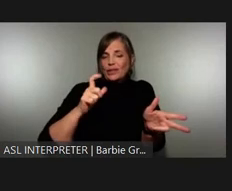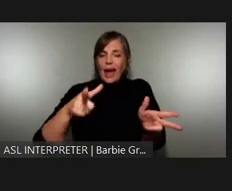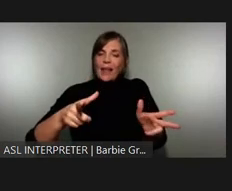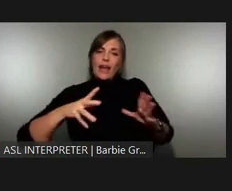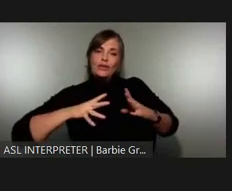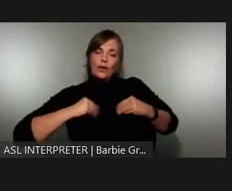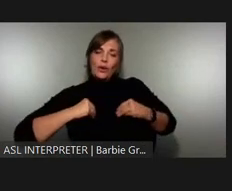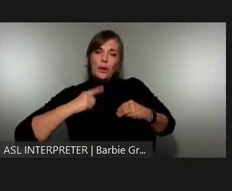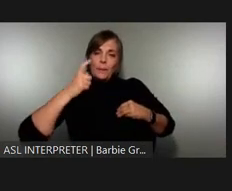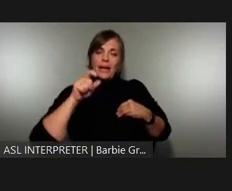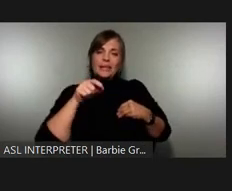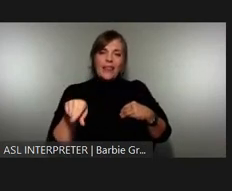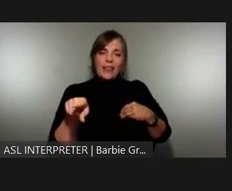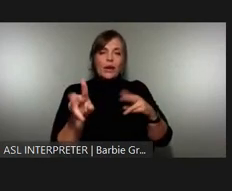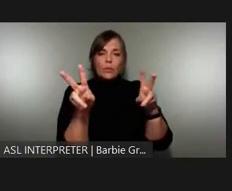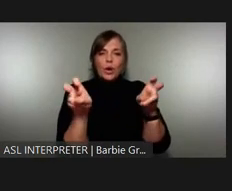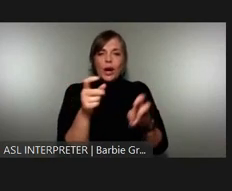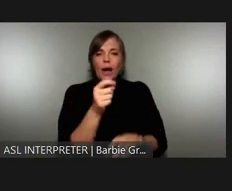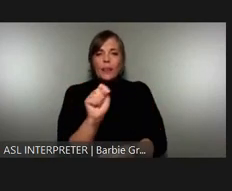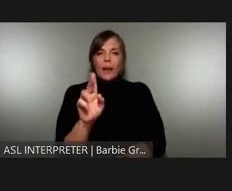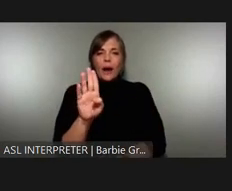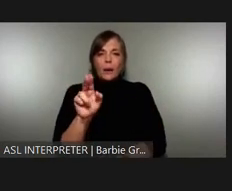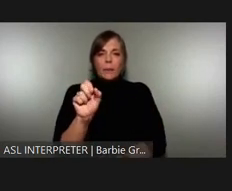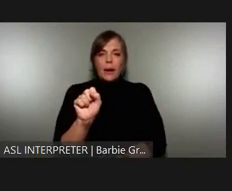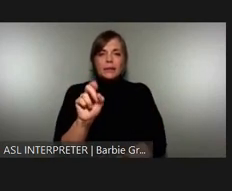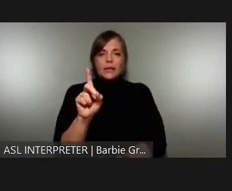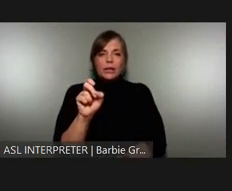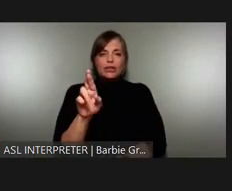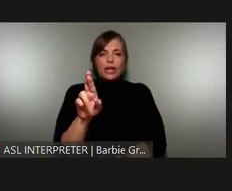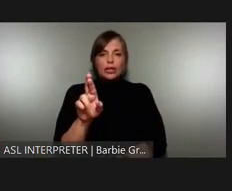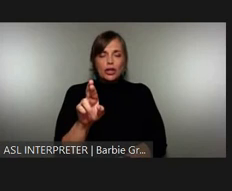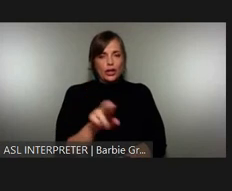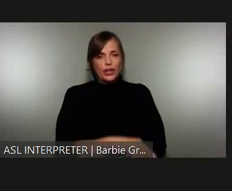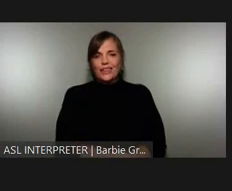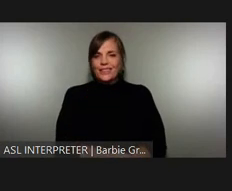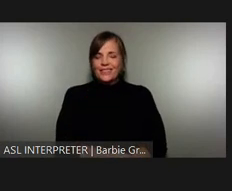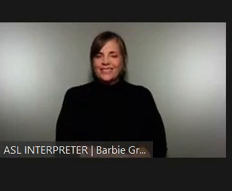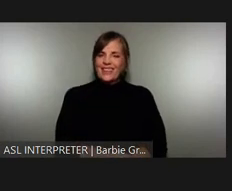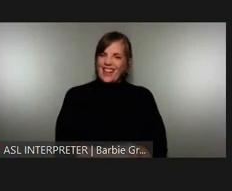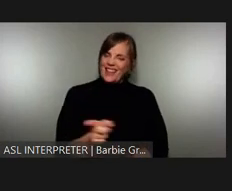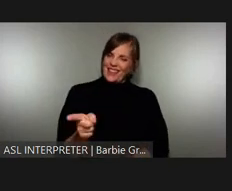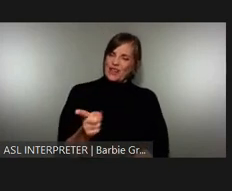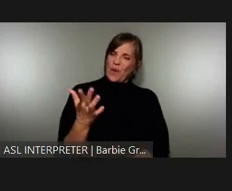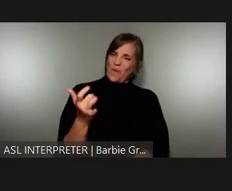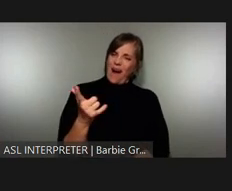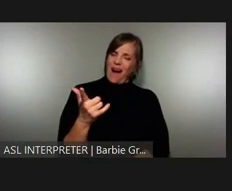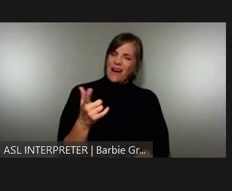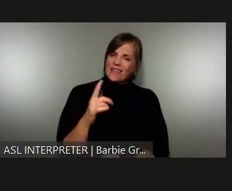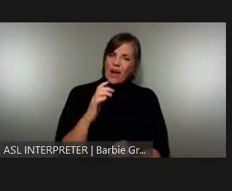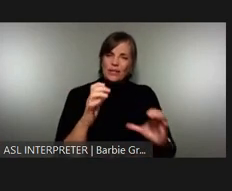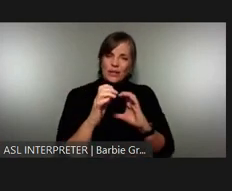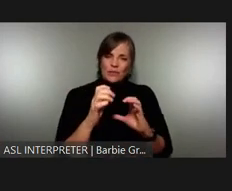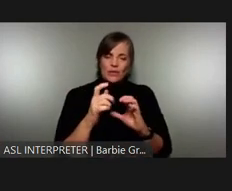took because they were the quote unquote bus doctors was critical to communicating to customers